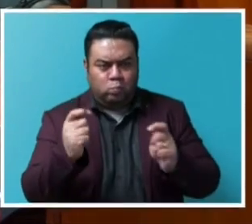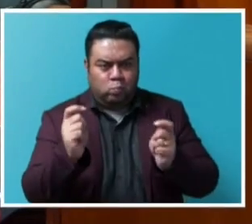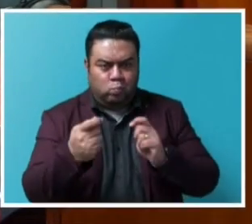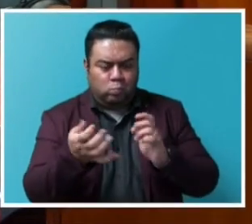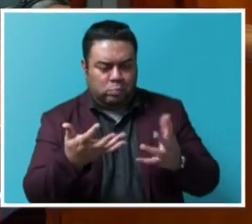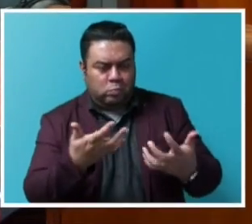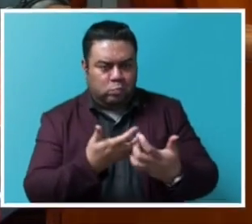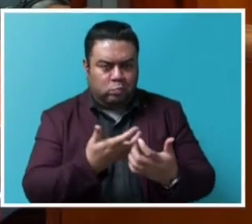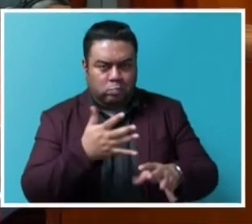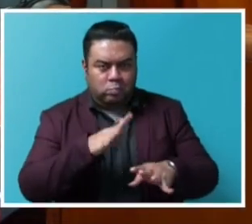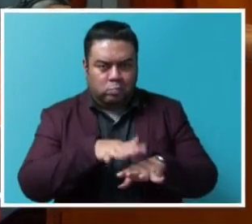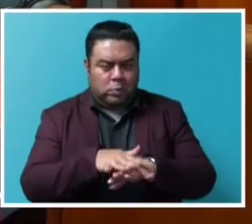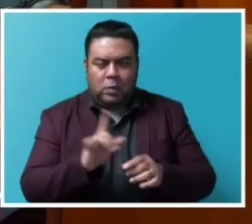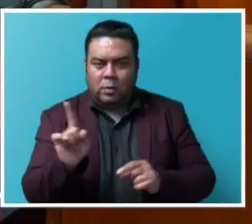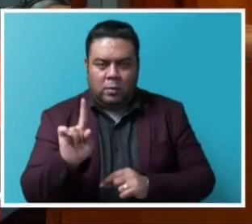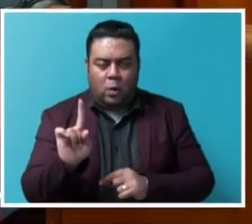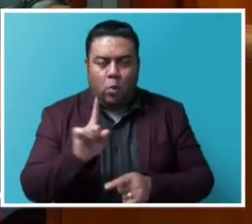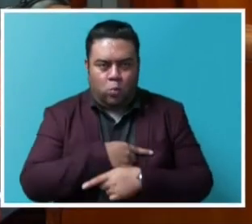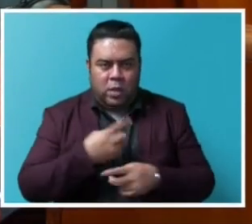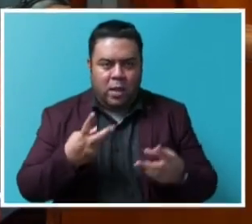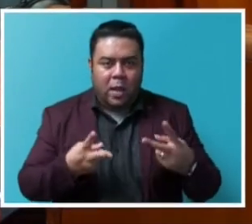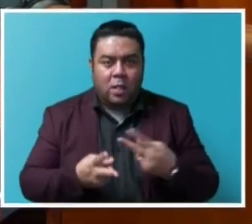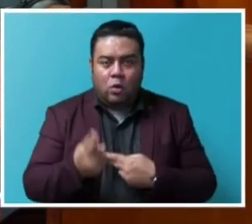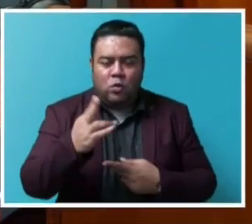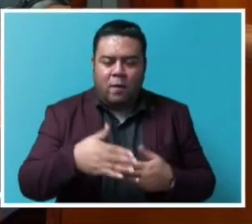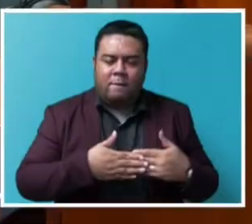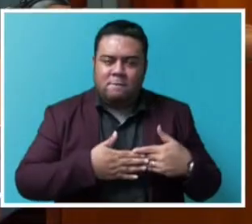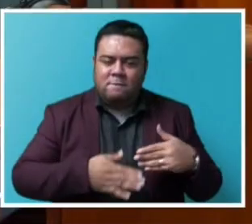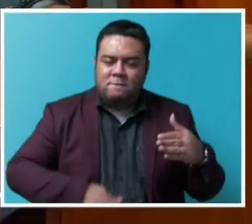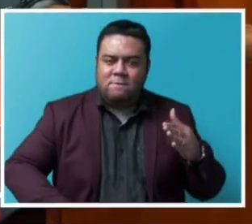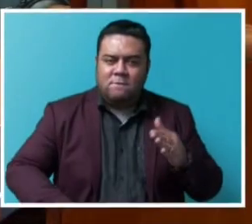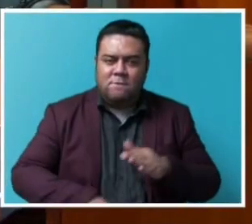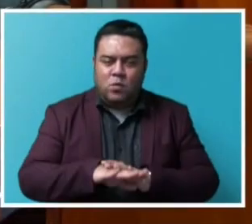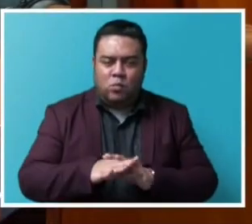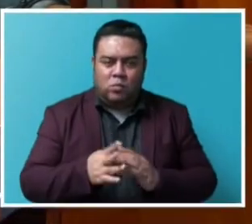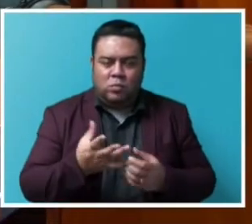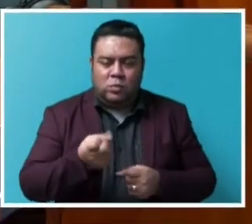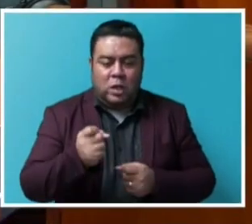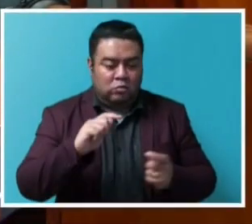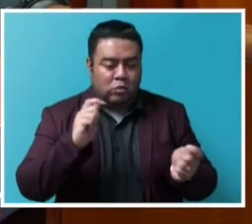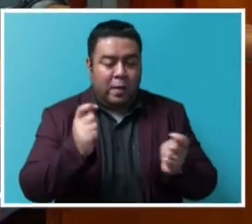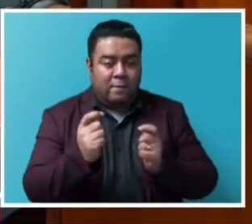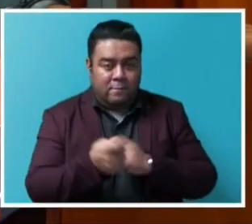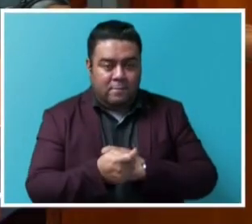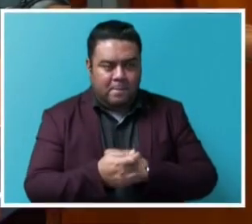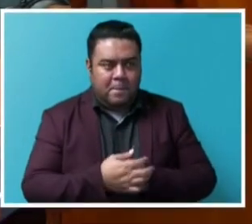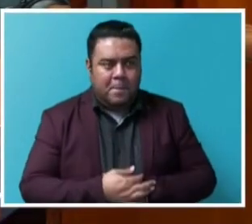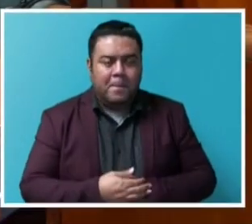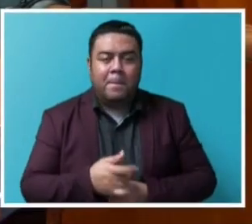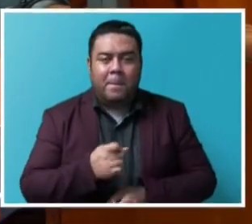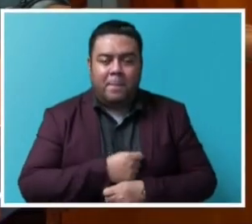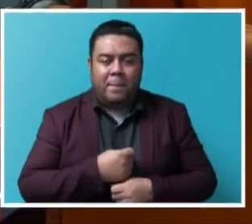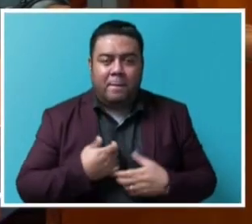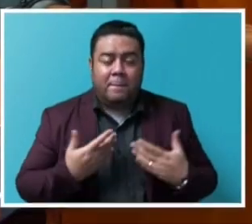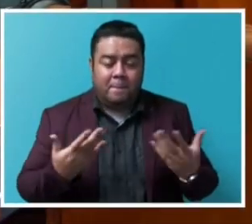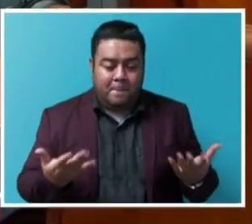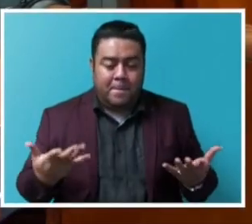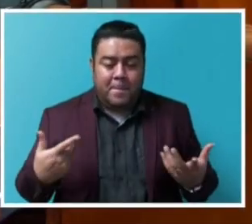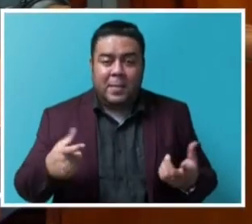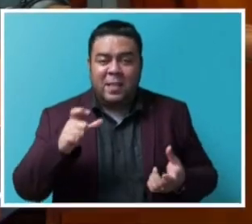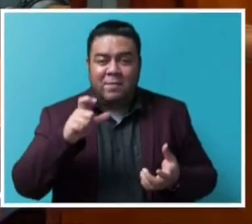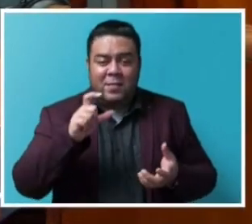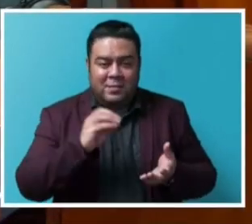cosmetic reforms. We are launching a full-scale transformation of how the civil service